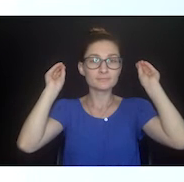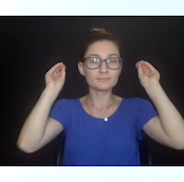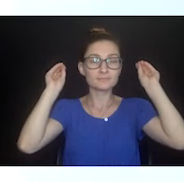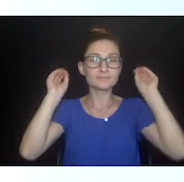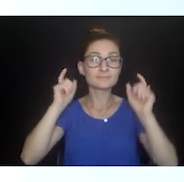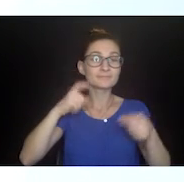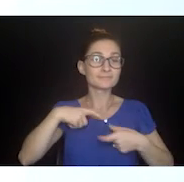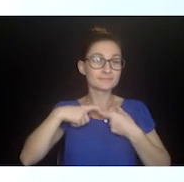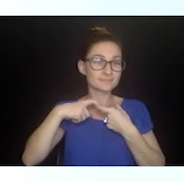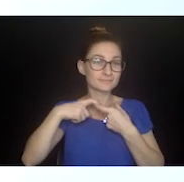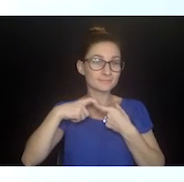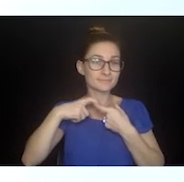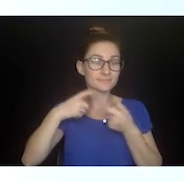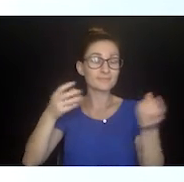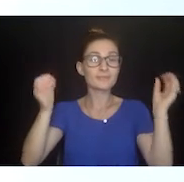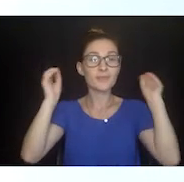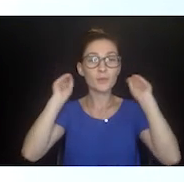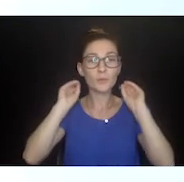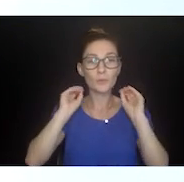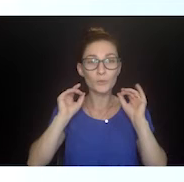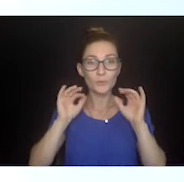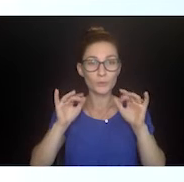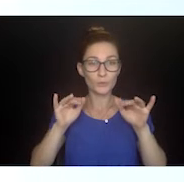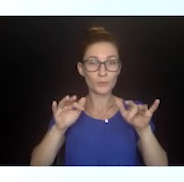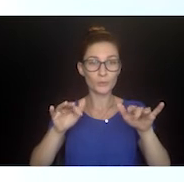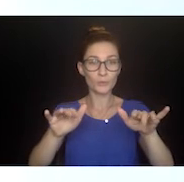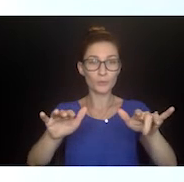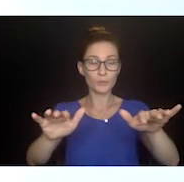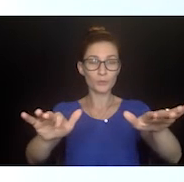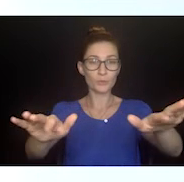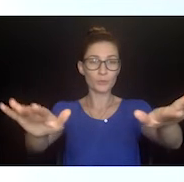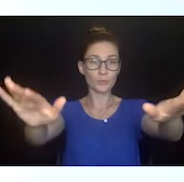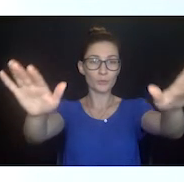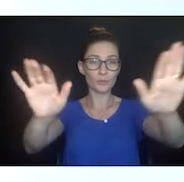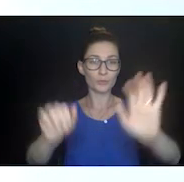a slight pause, and out through your mouth.